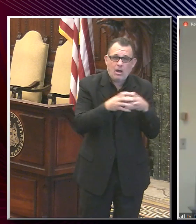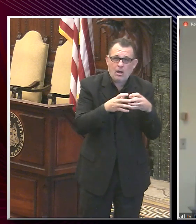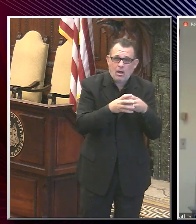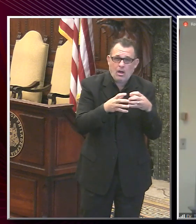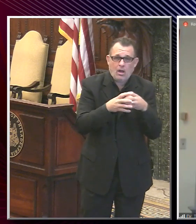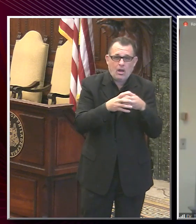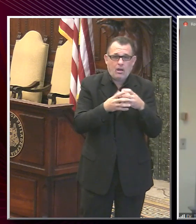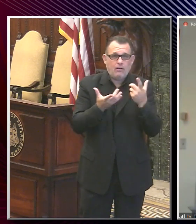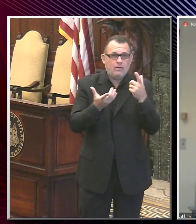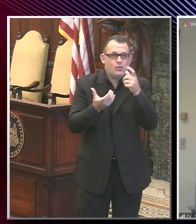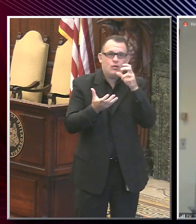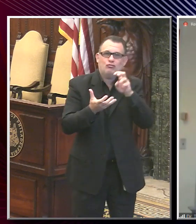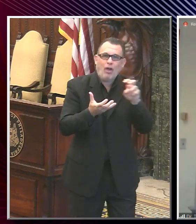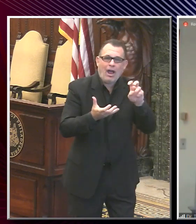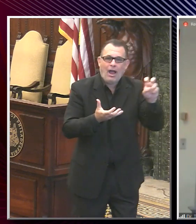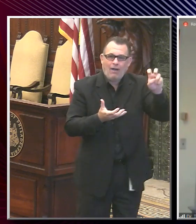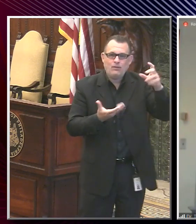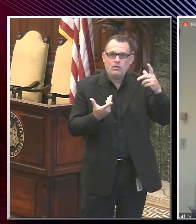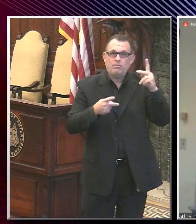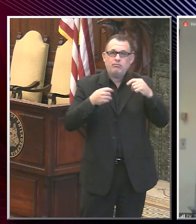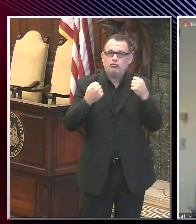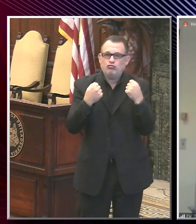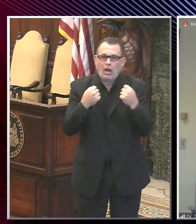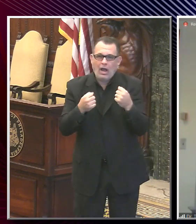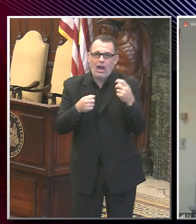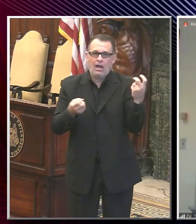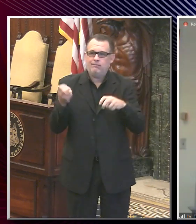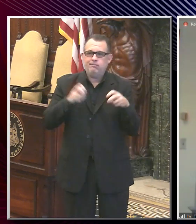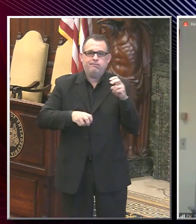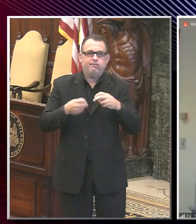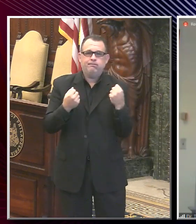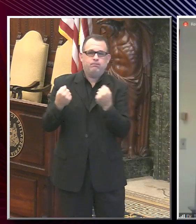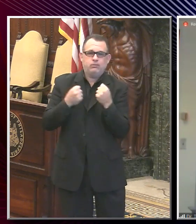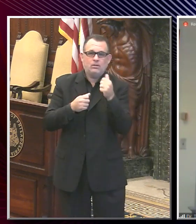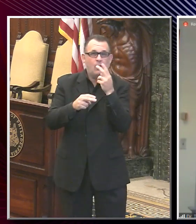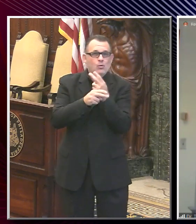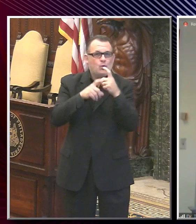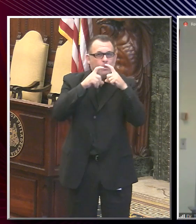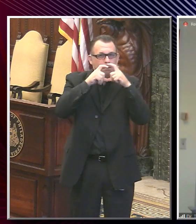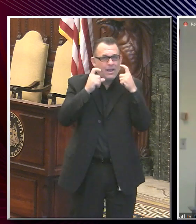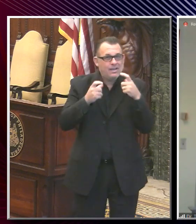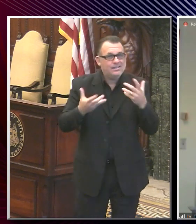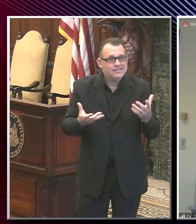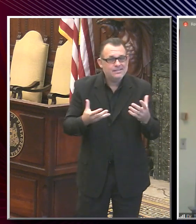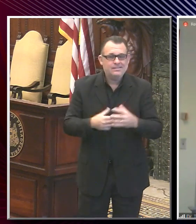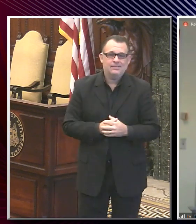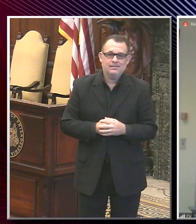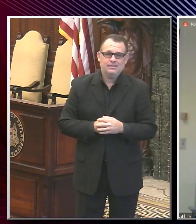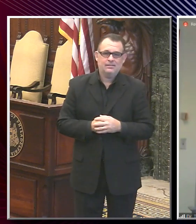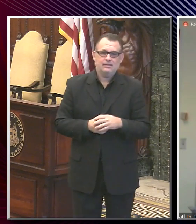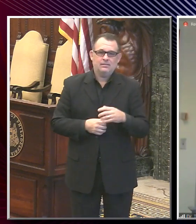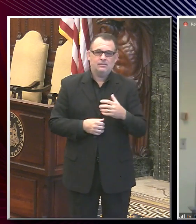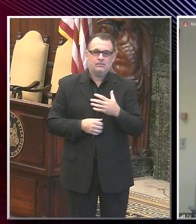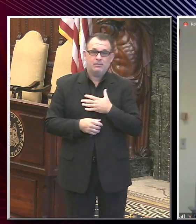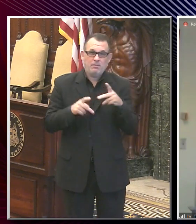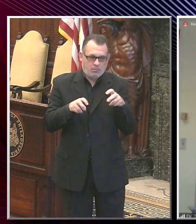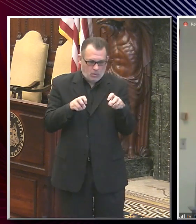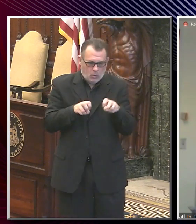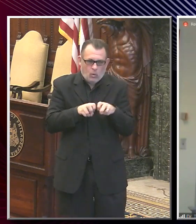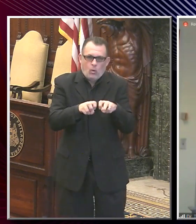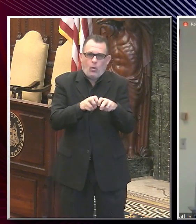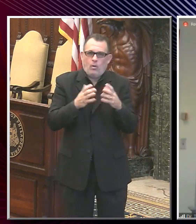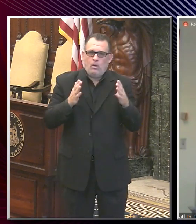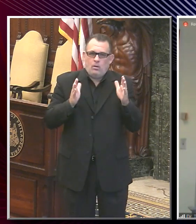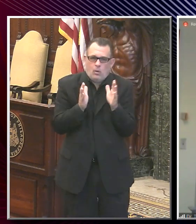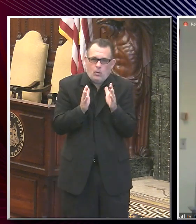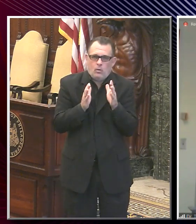including people that were driving with others without wearing masks. And I do want to point out that when you're driving with someone, you're close by, not a lot of ventilation, and if you're not wearing